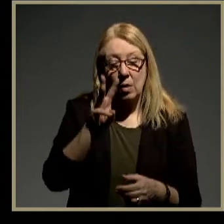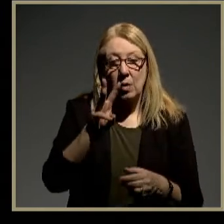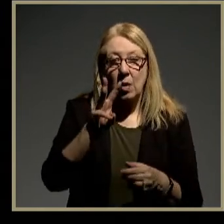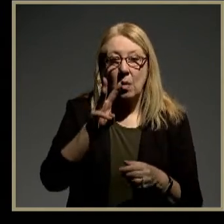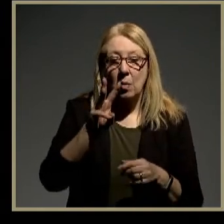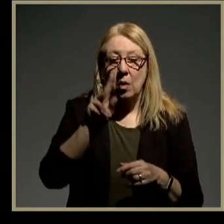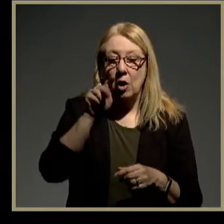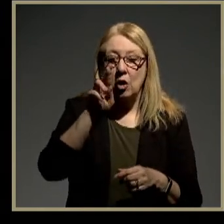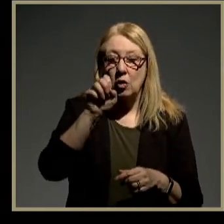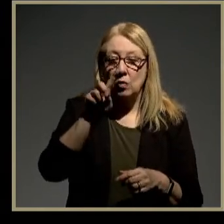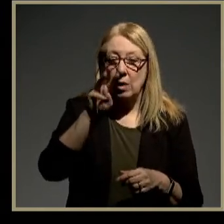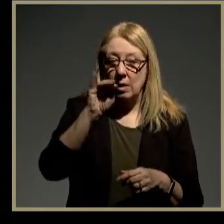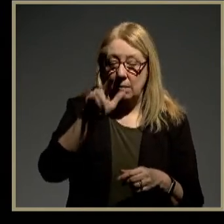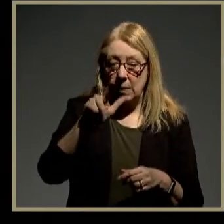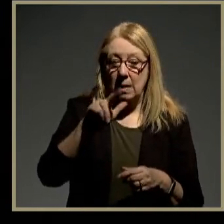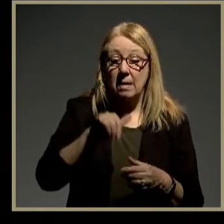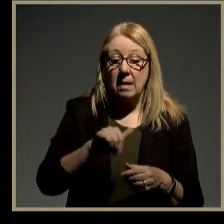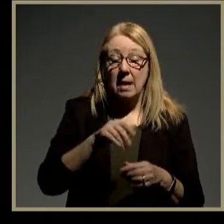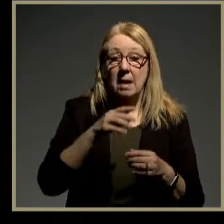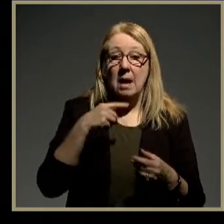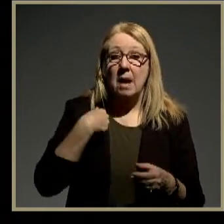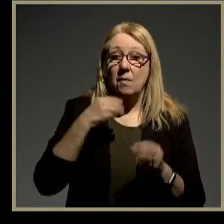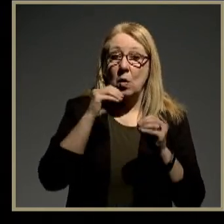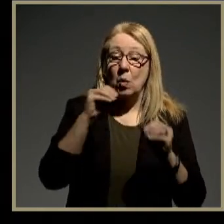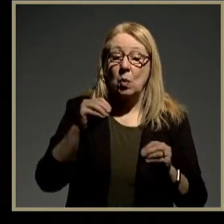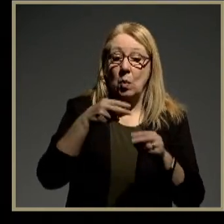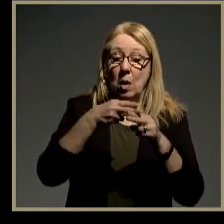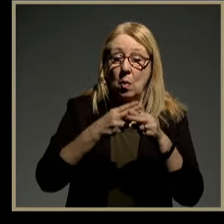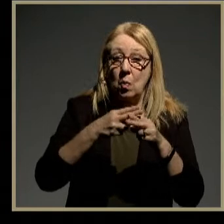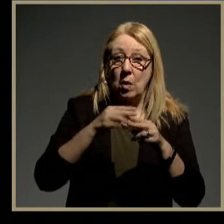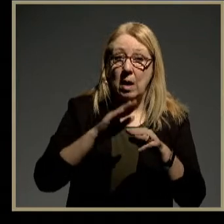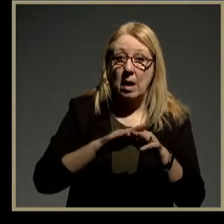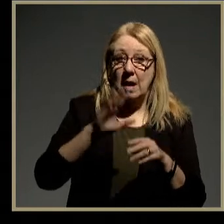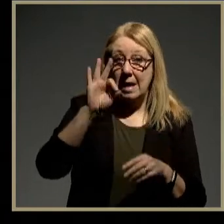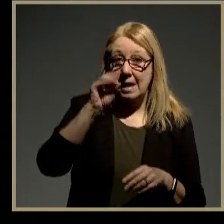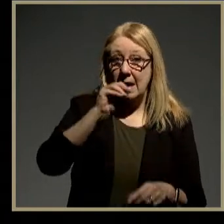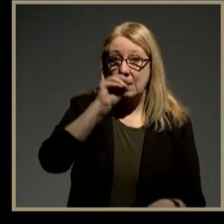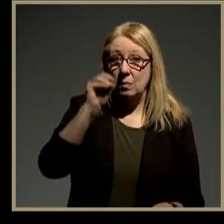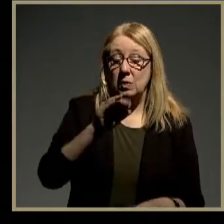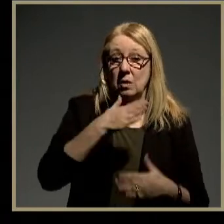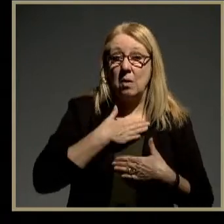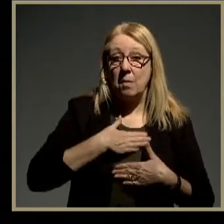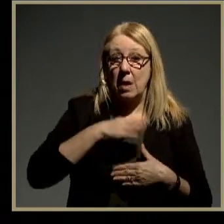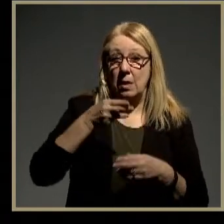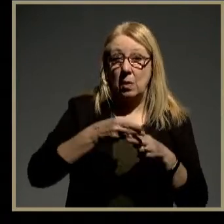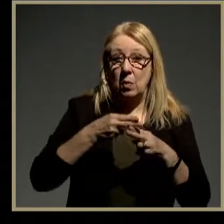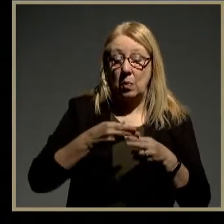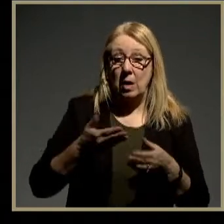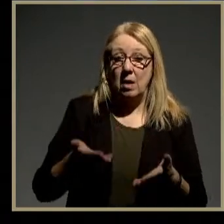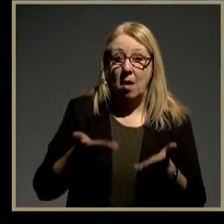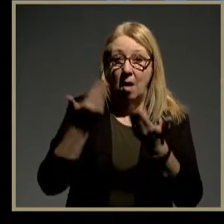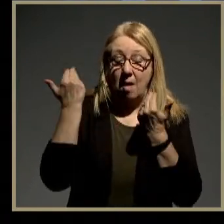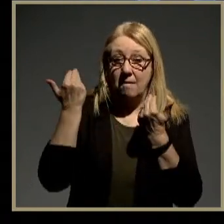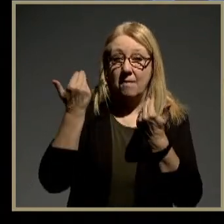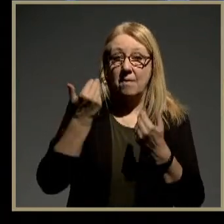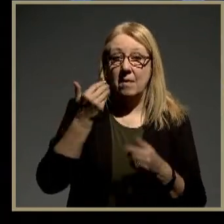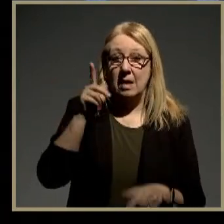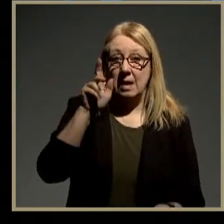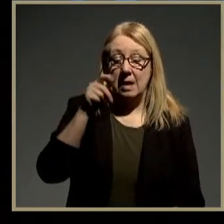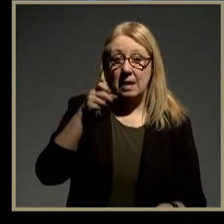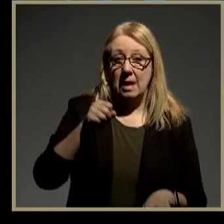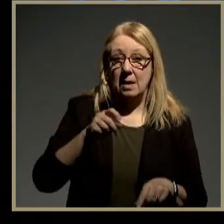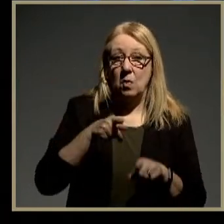treadmill, which was able to unweight her up to 90% of her body weight. We could take 90% of her body weight